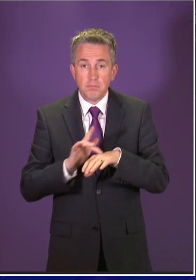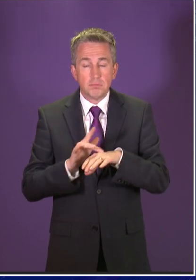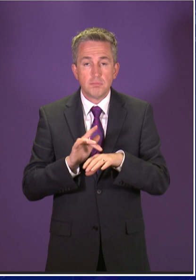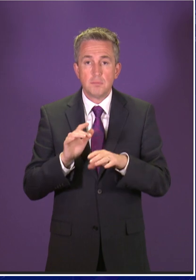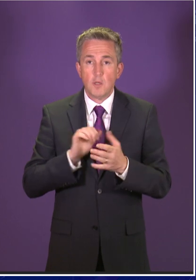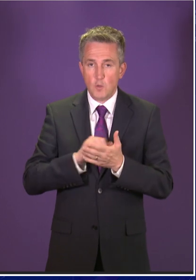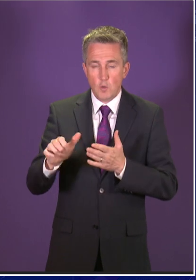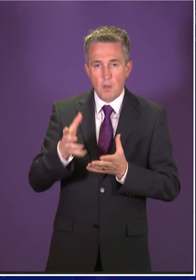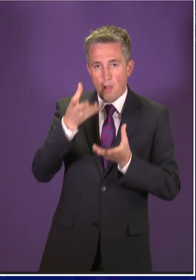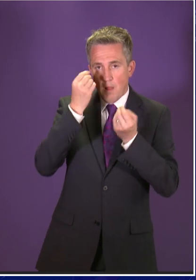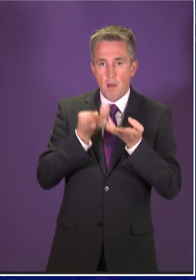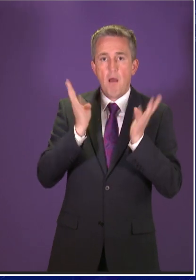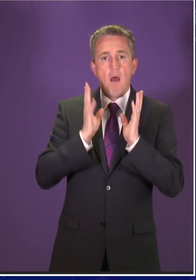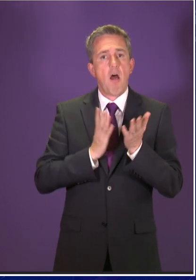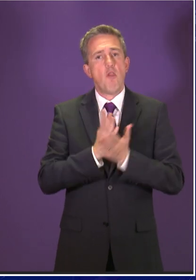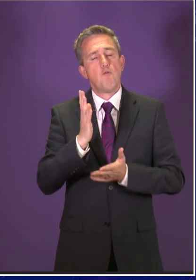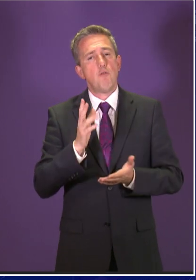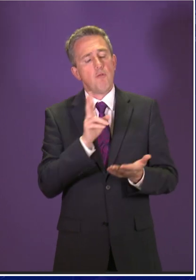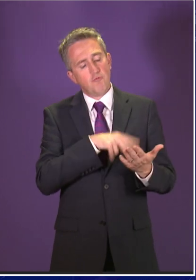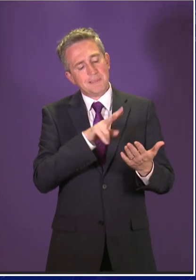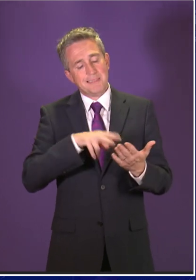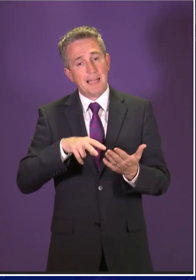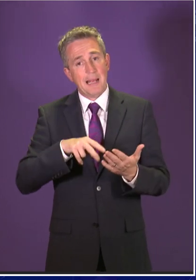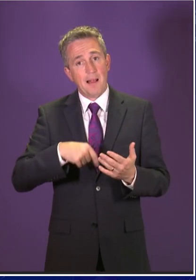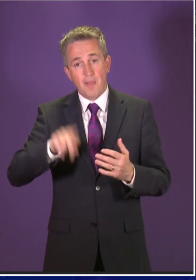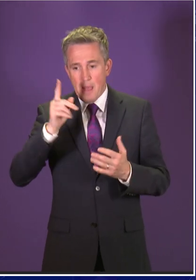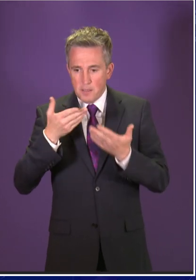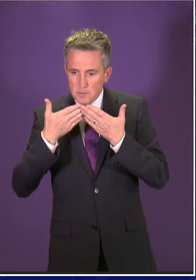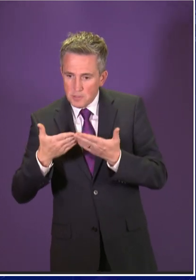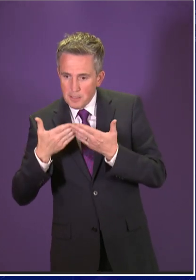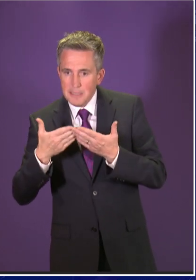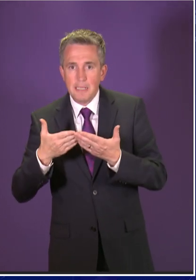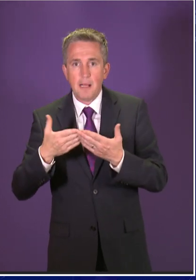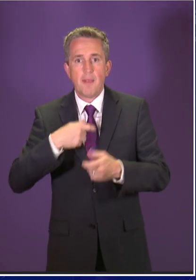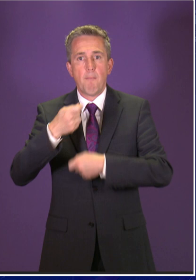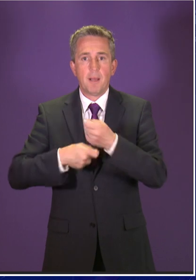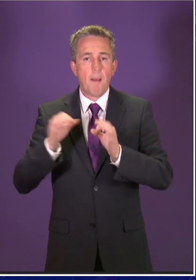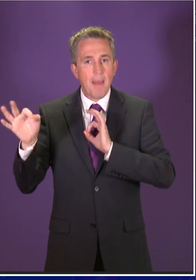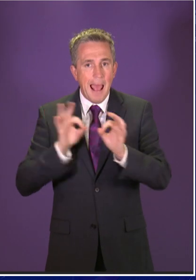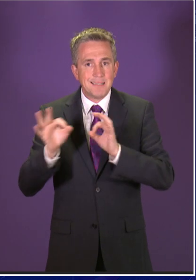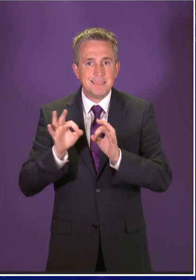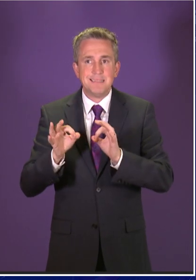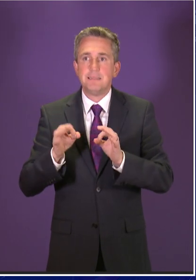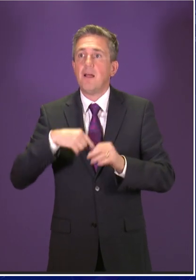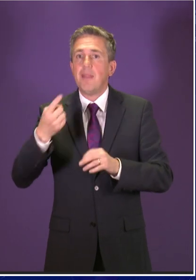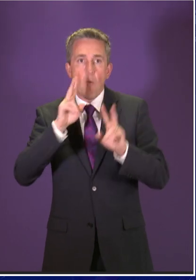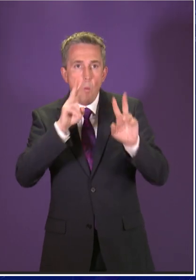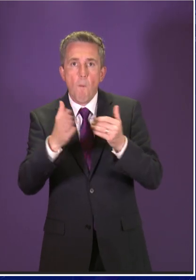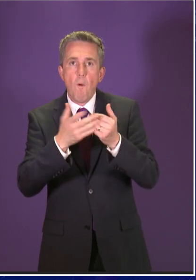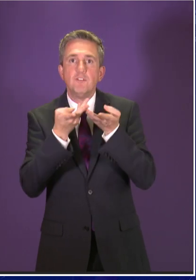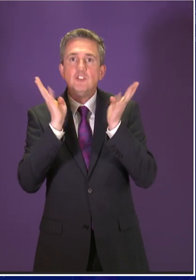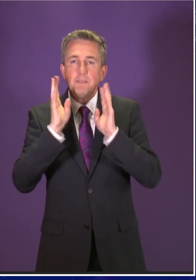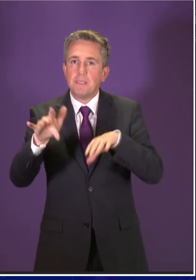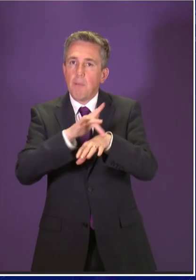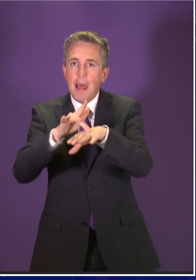Shakespeare usually starts with enjoyment, proceed with studies, and culminate in acting and seeing more of his plays.